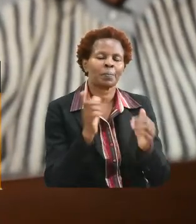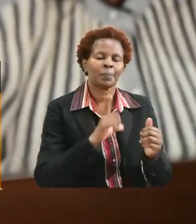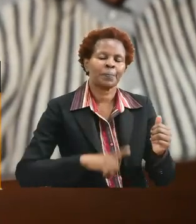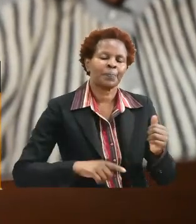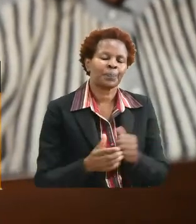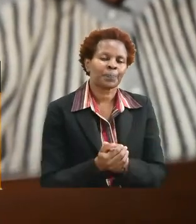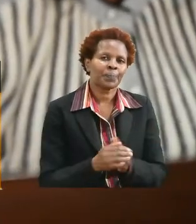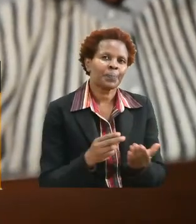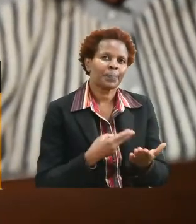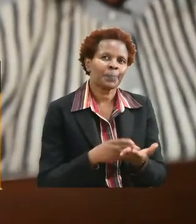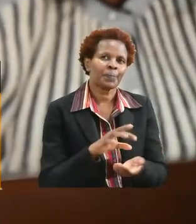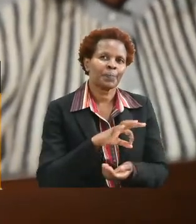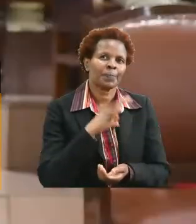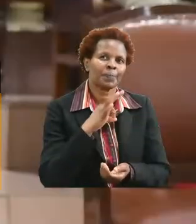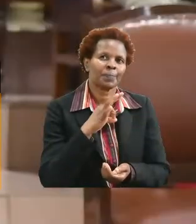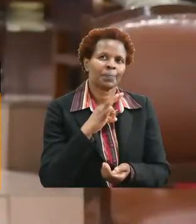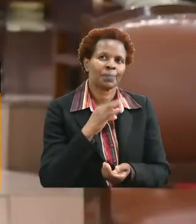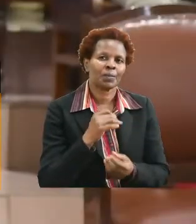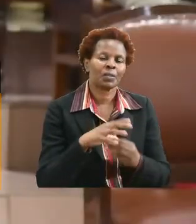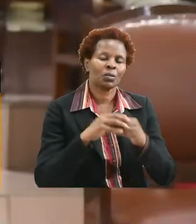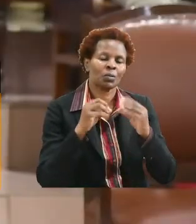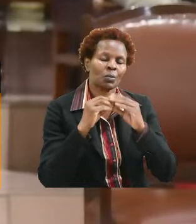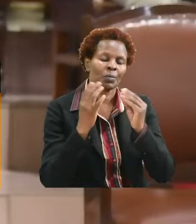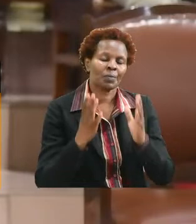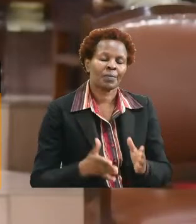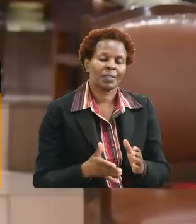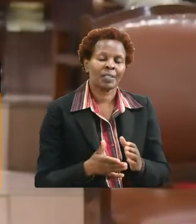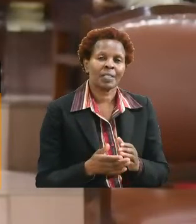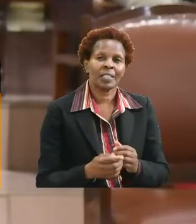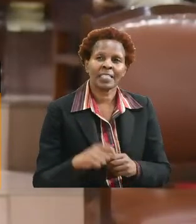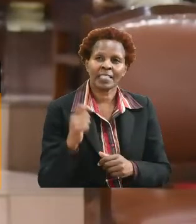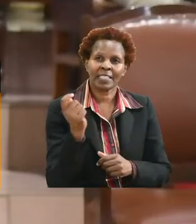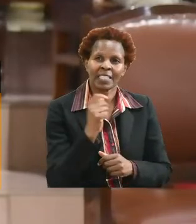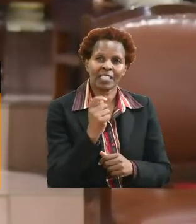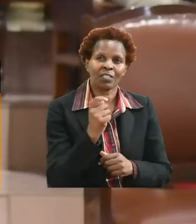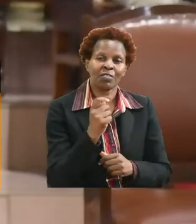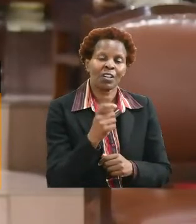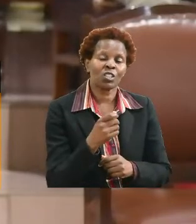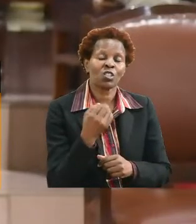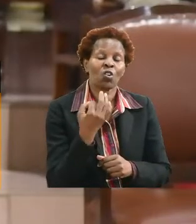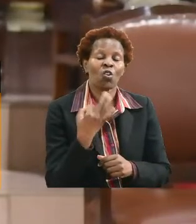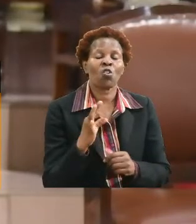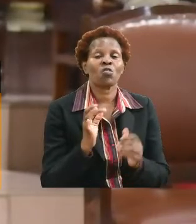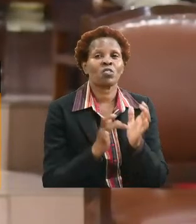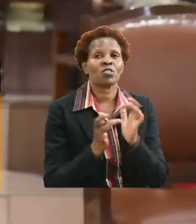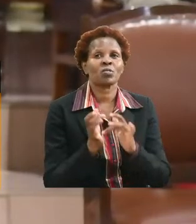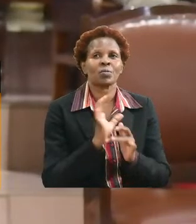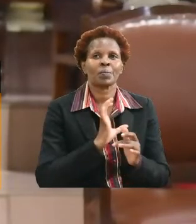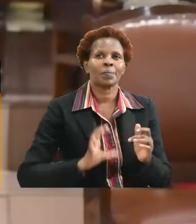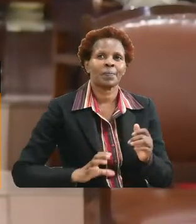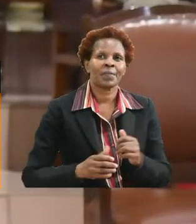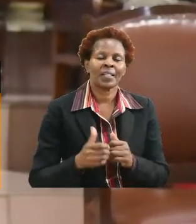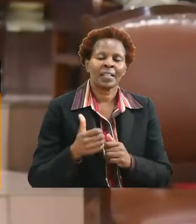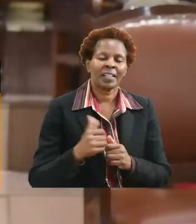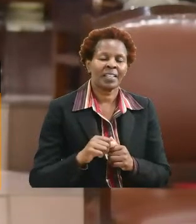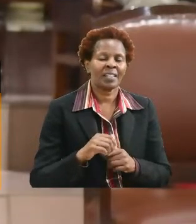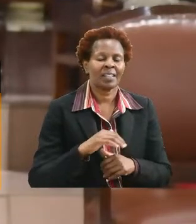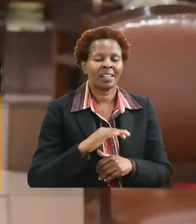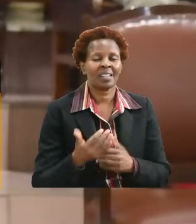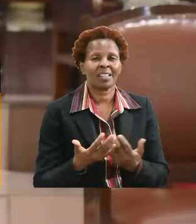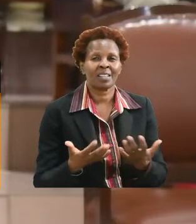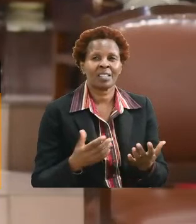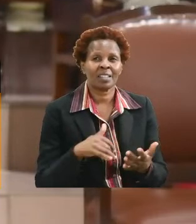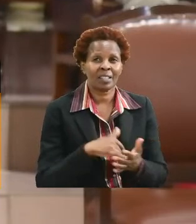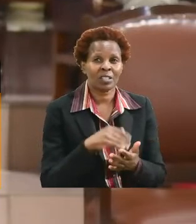The Holy Spirit, the Comforter, testifies about Jesus Christ. Anything that we have got to